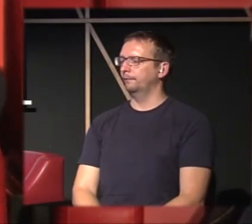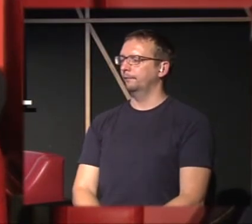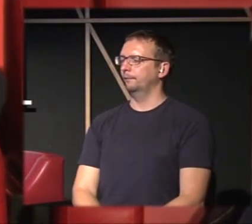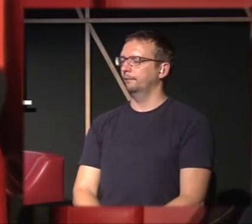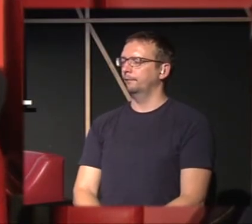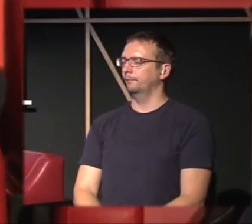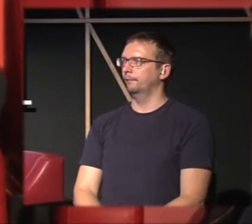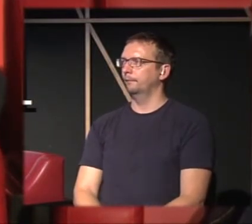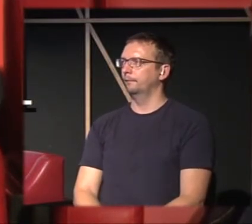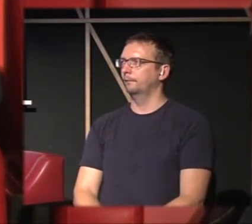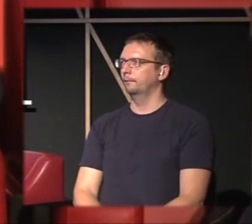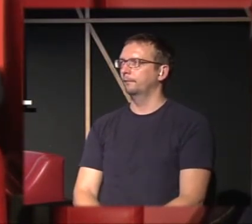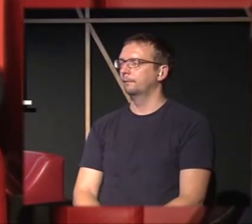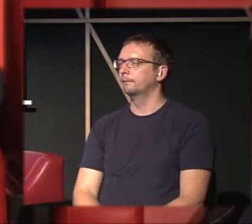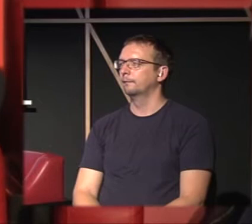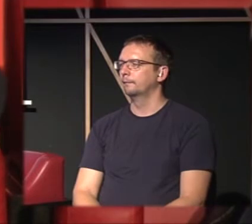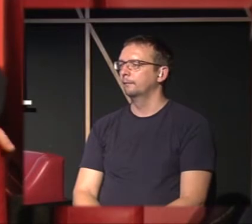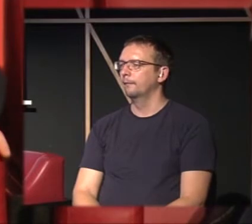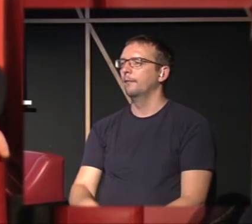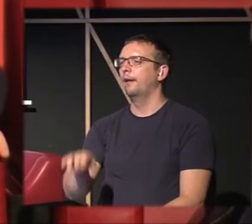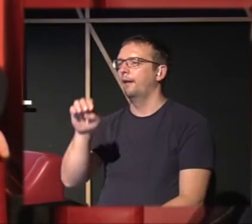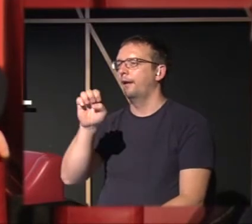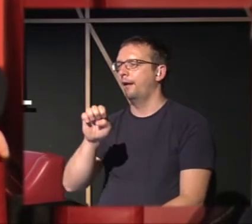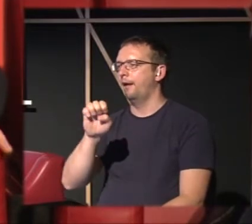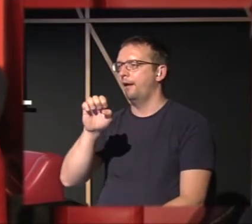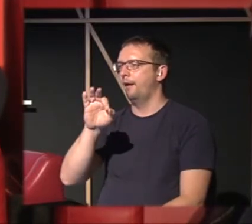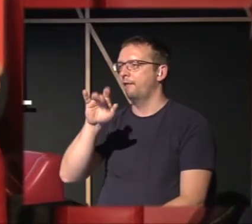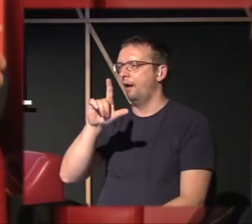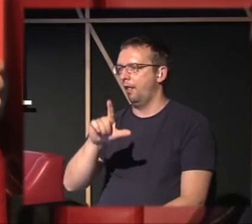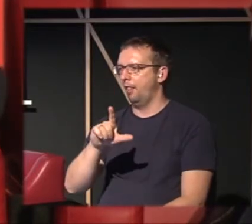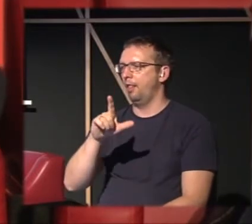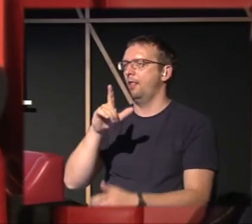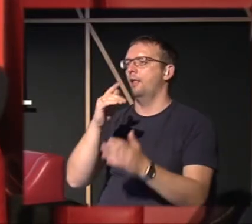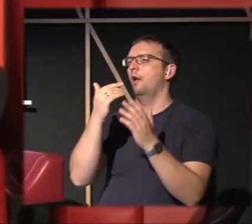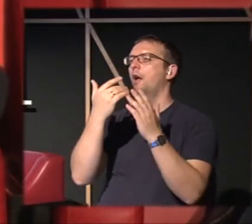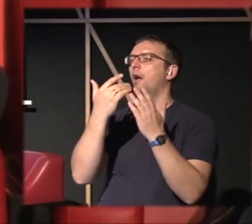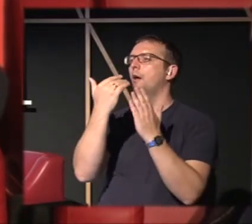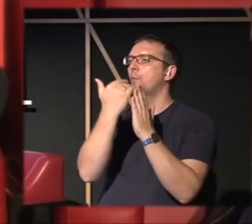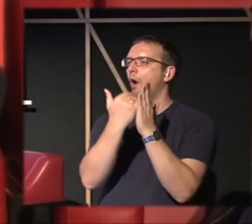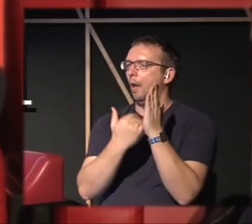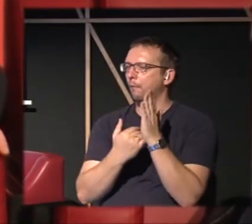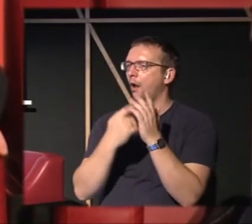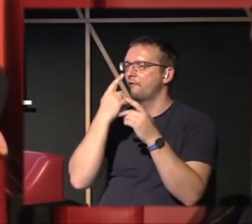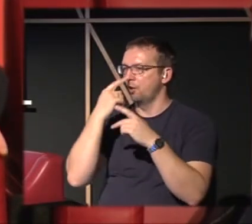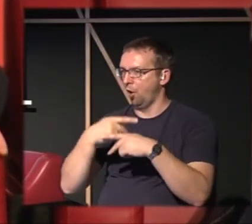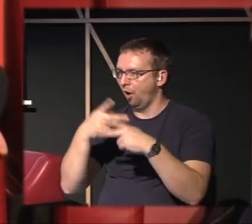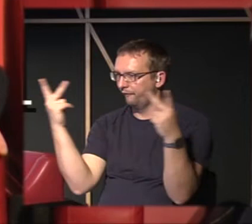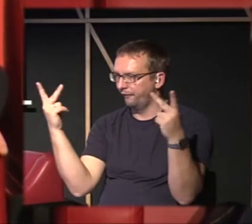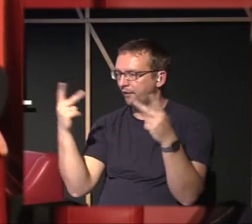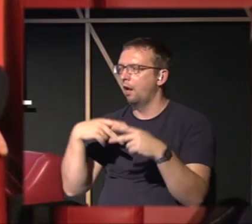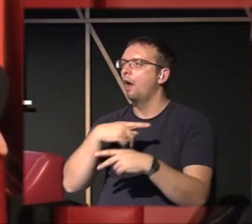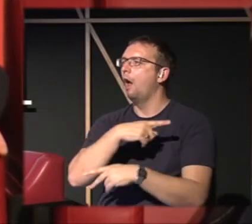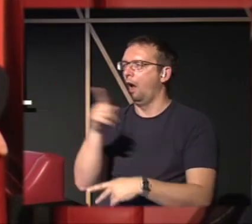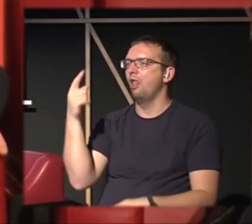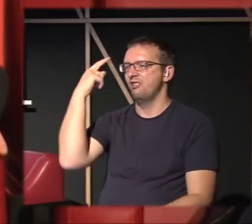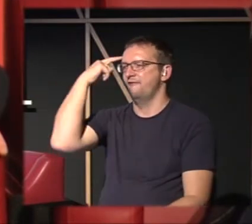the Level Playing Field weeks of action. So it was there across every single club for the 2 weeks that we did it. And it just raises that awareness. And it also